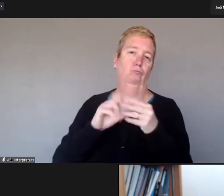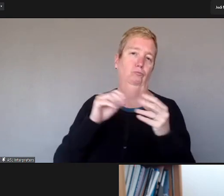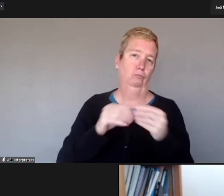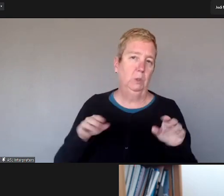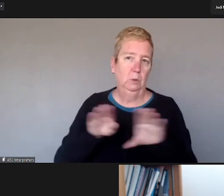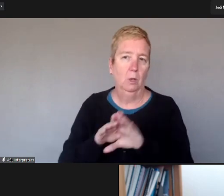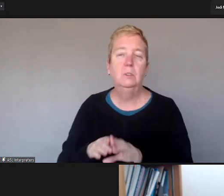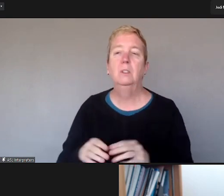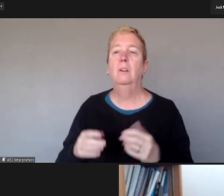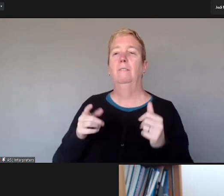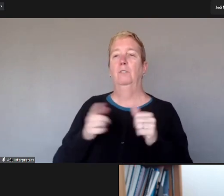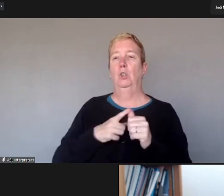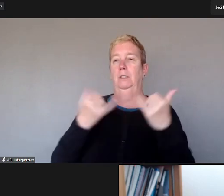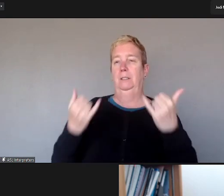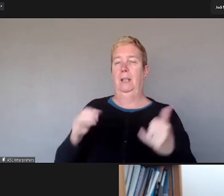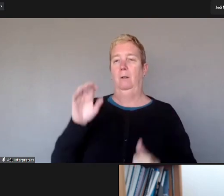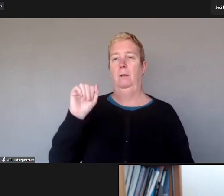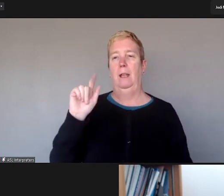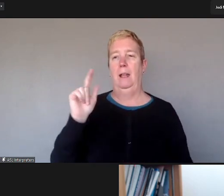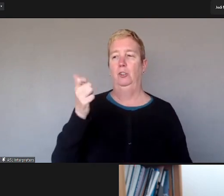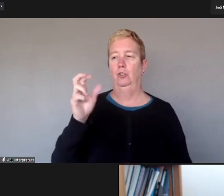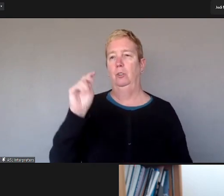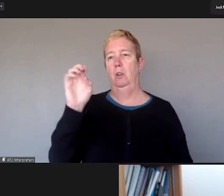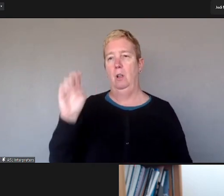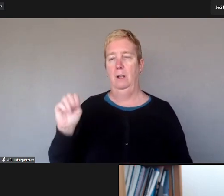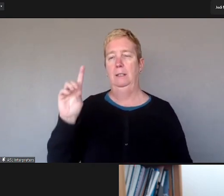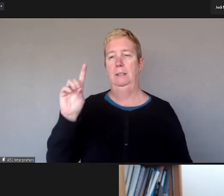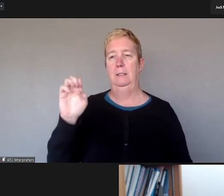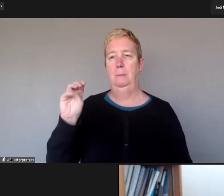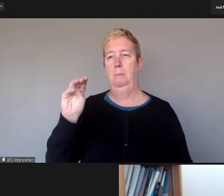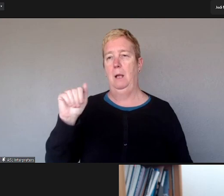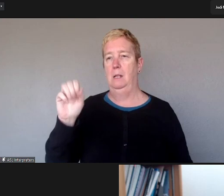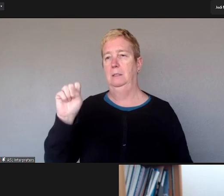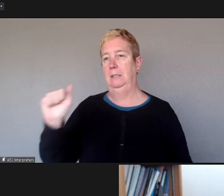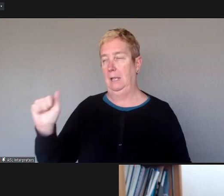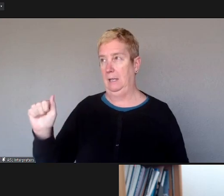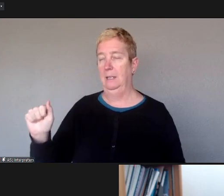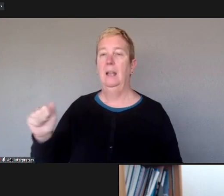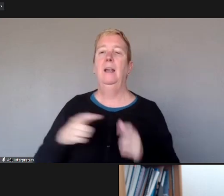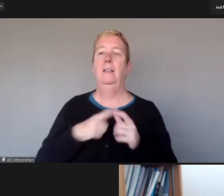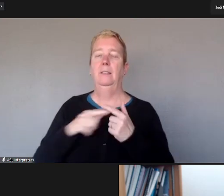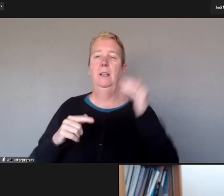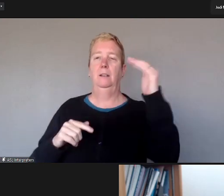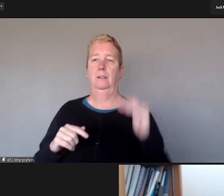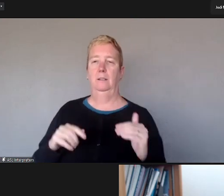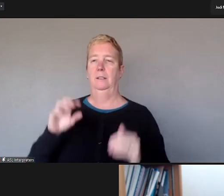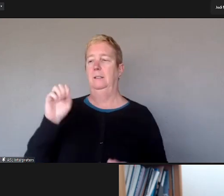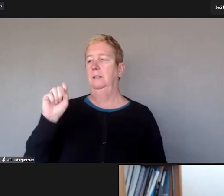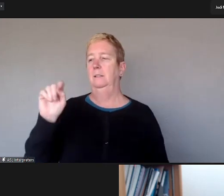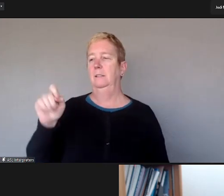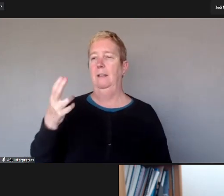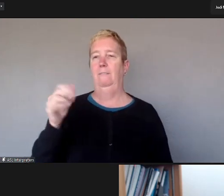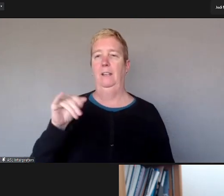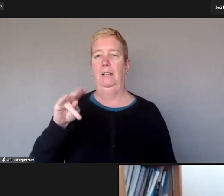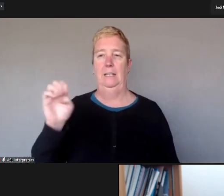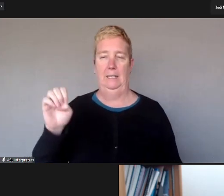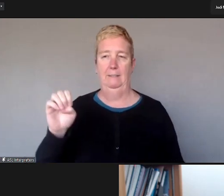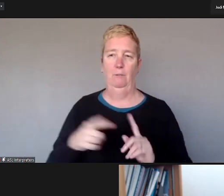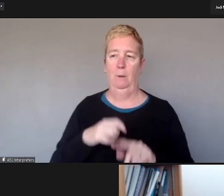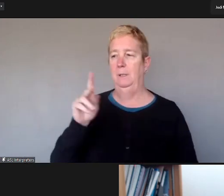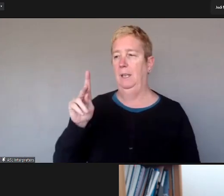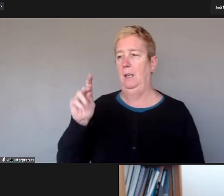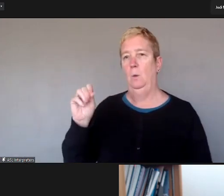Algernon Demacia, and we'll close with Stephanie at KOAT. Algernon, you should be able